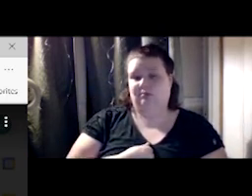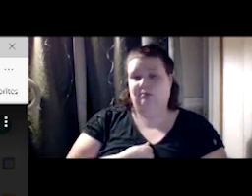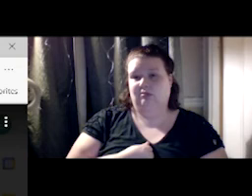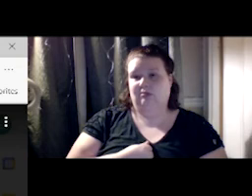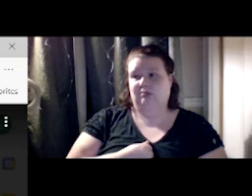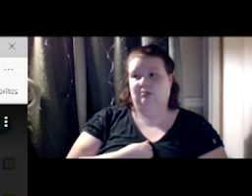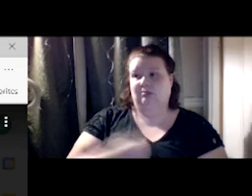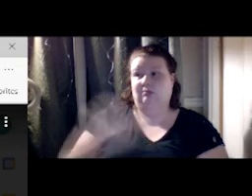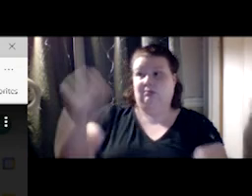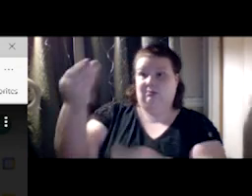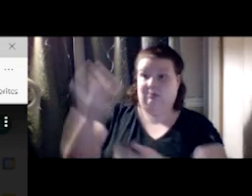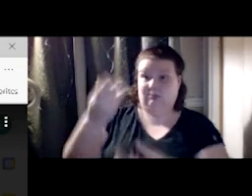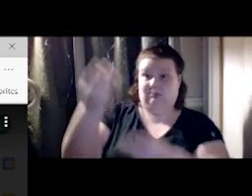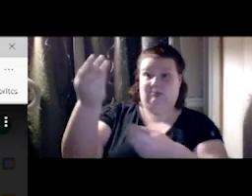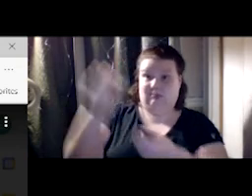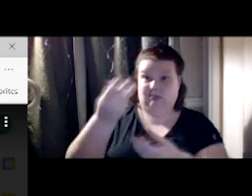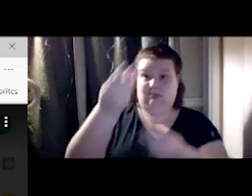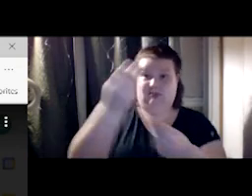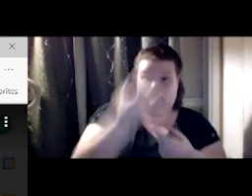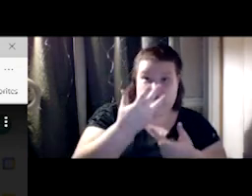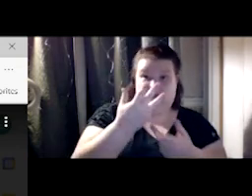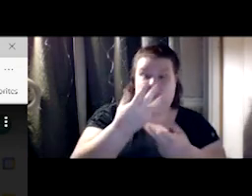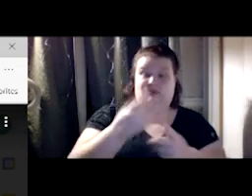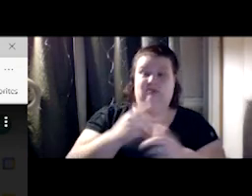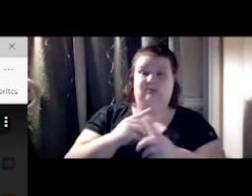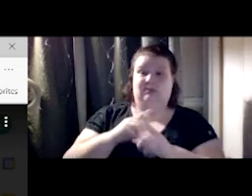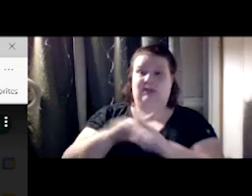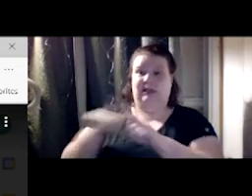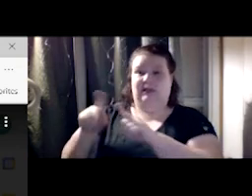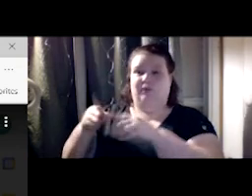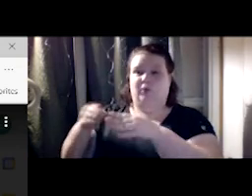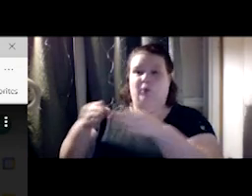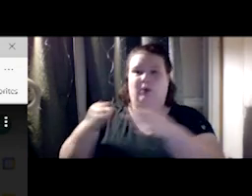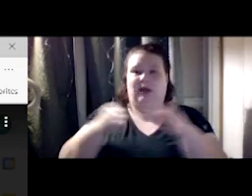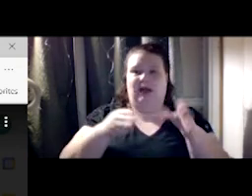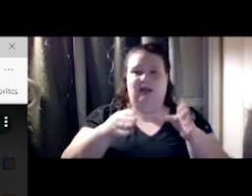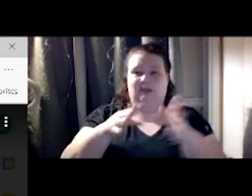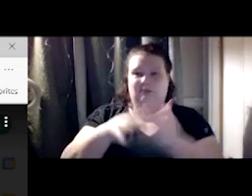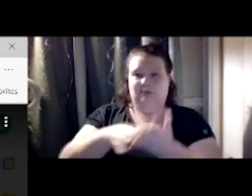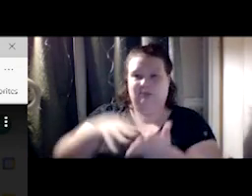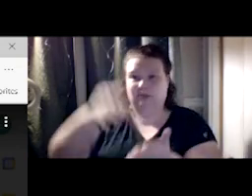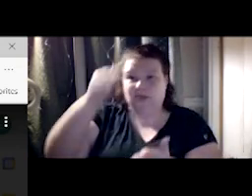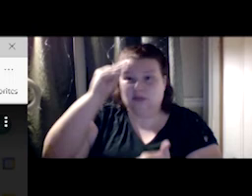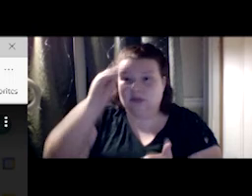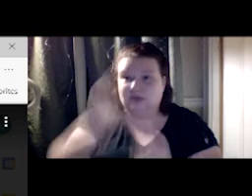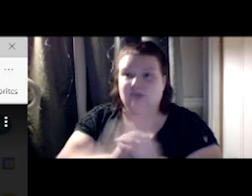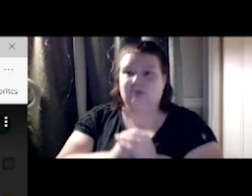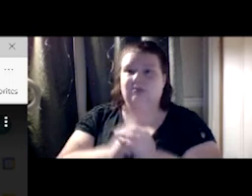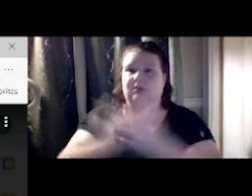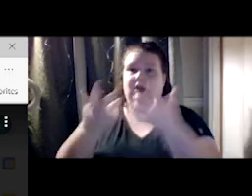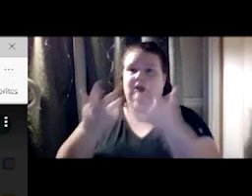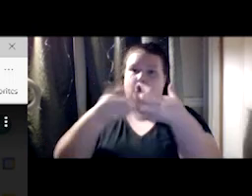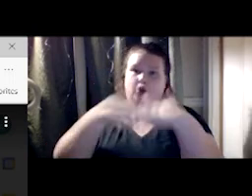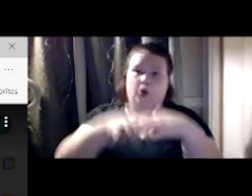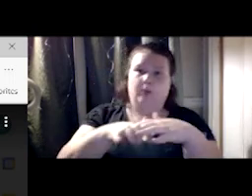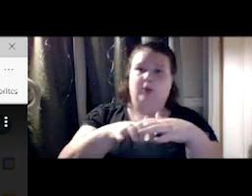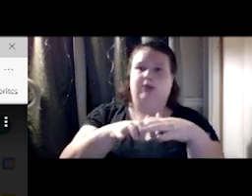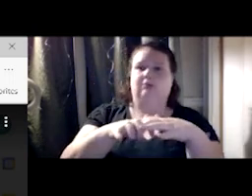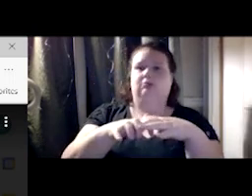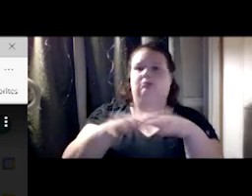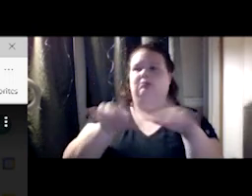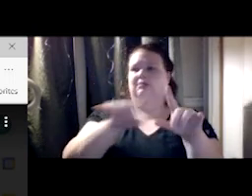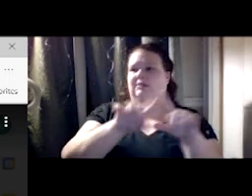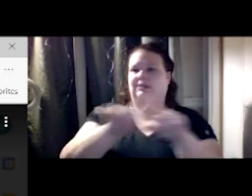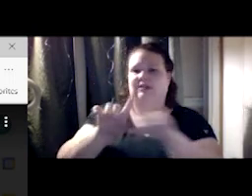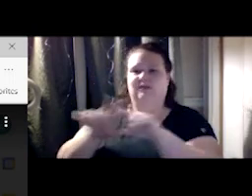all the different ways people learn and being able to incorporate all of that into different teaching styles. I think that